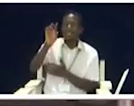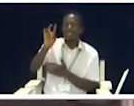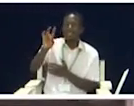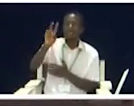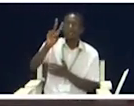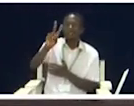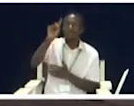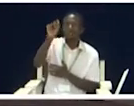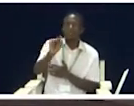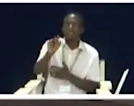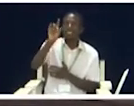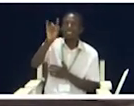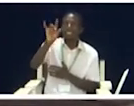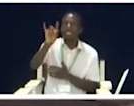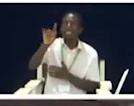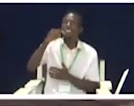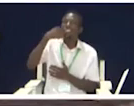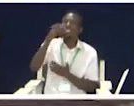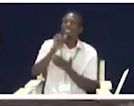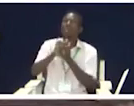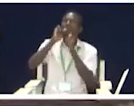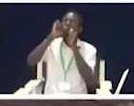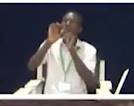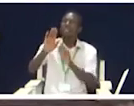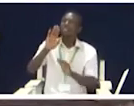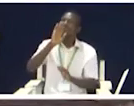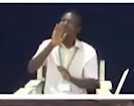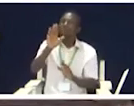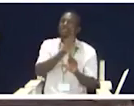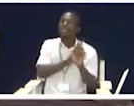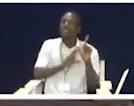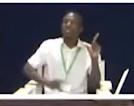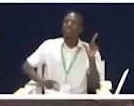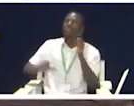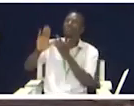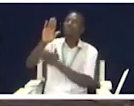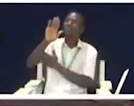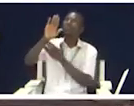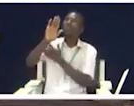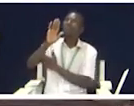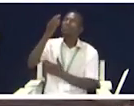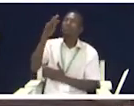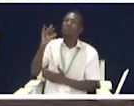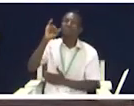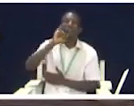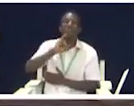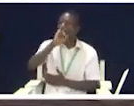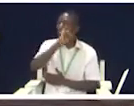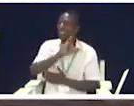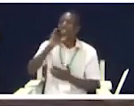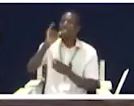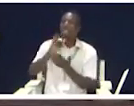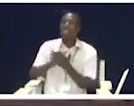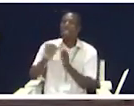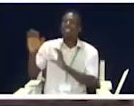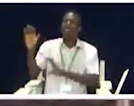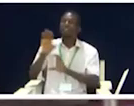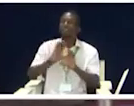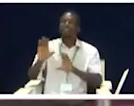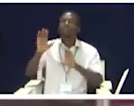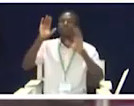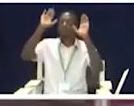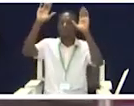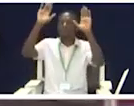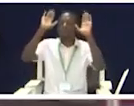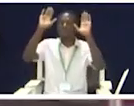verse 18. It says, blessed be the Lord God, the God of Israel, who only does wondrous things. Psalm 72